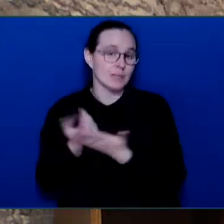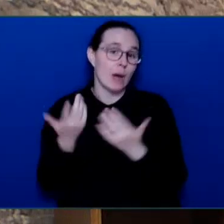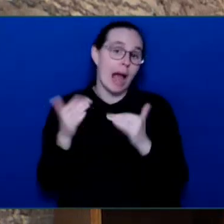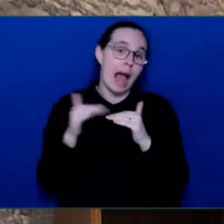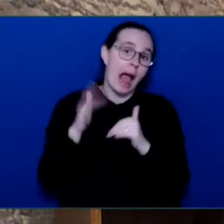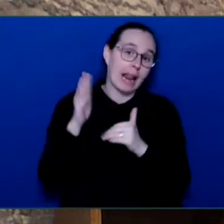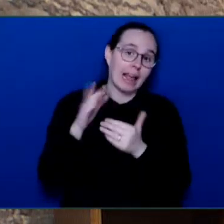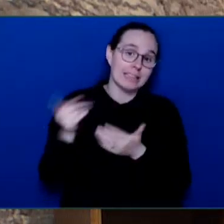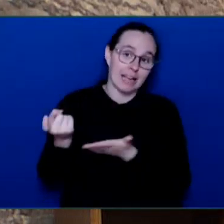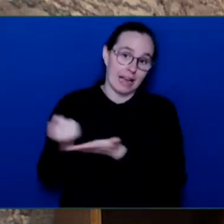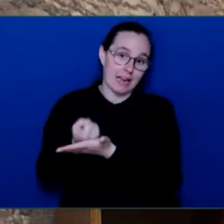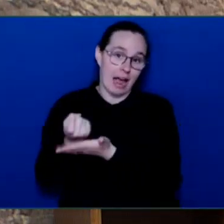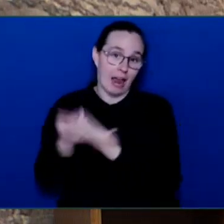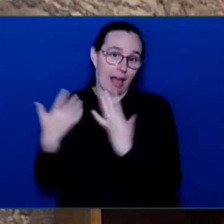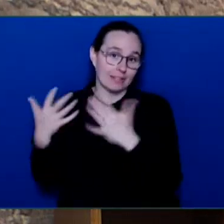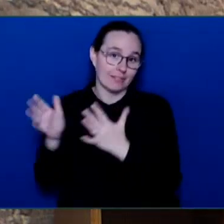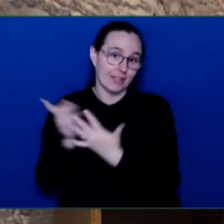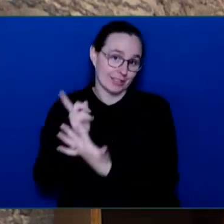Now